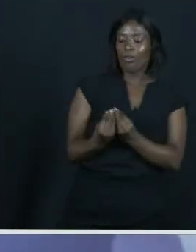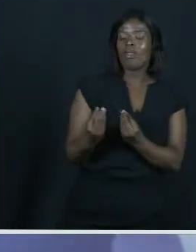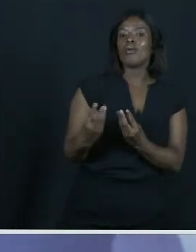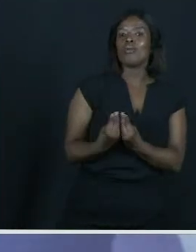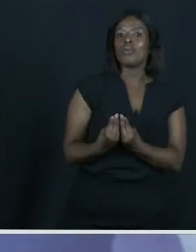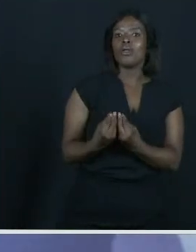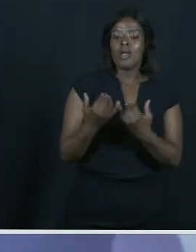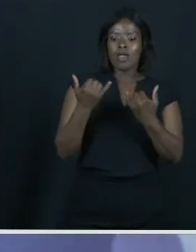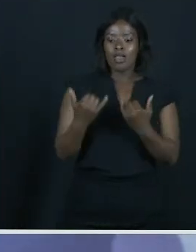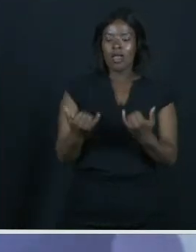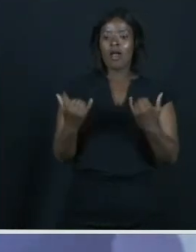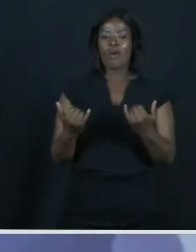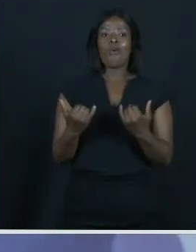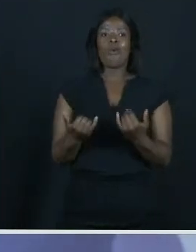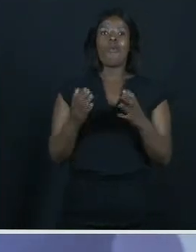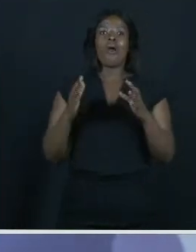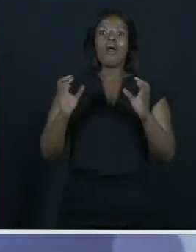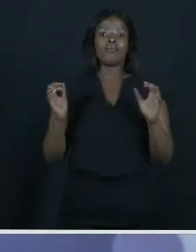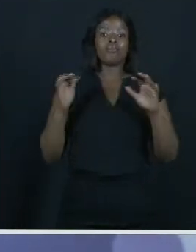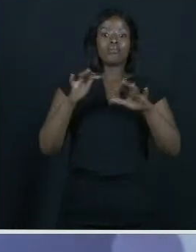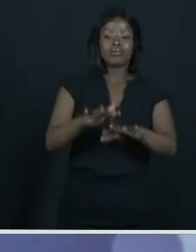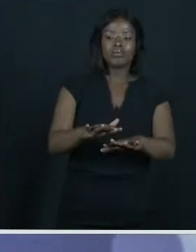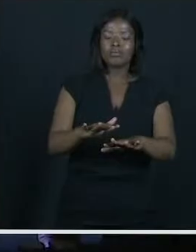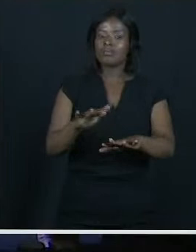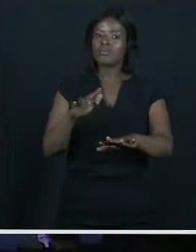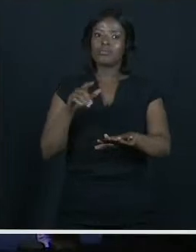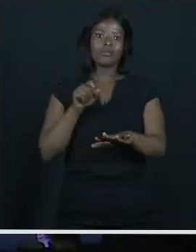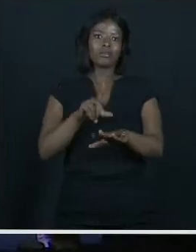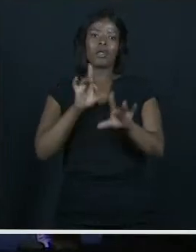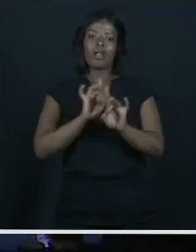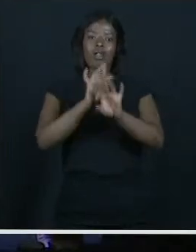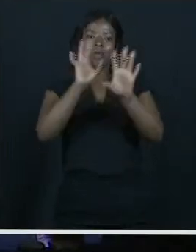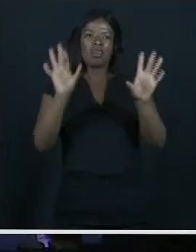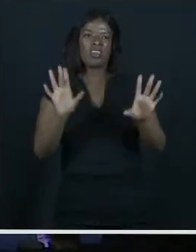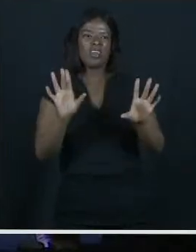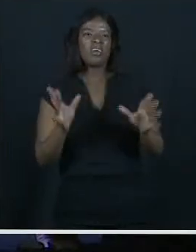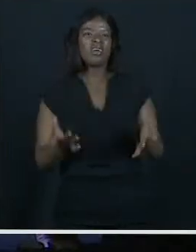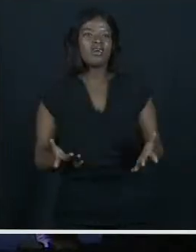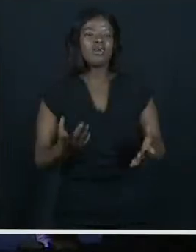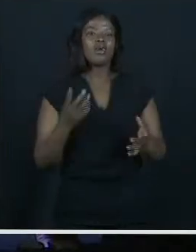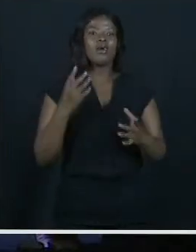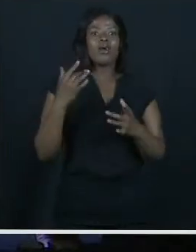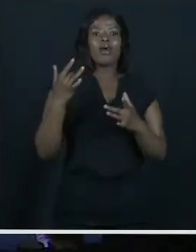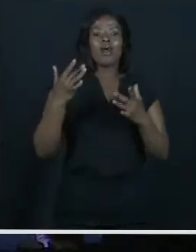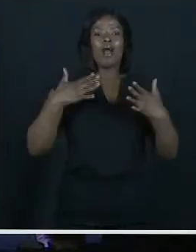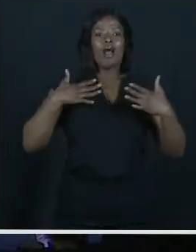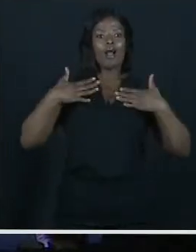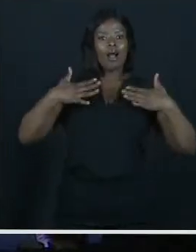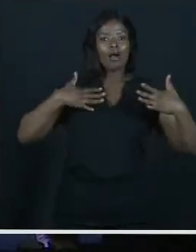this time around, carries a very clear mandate of account,